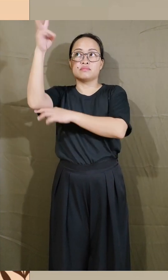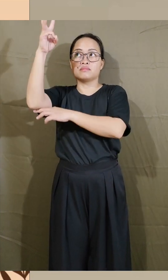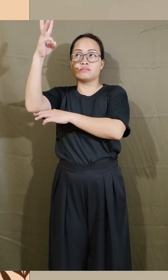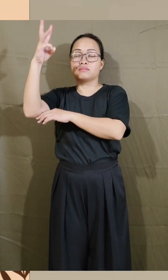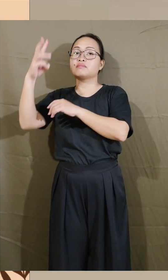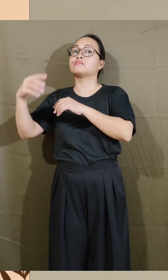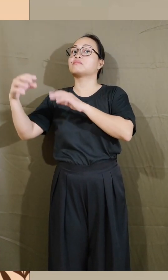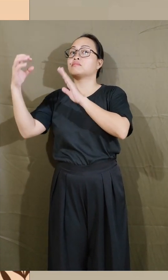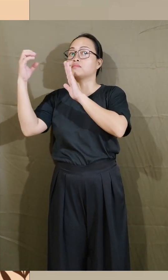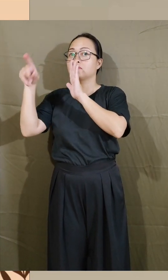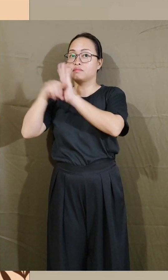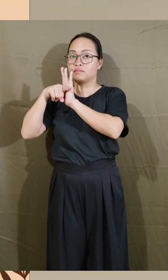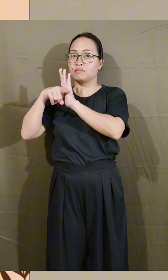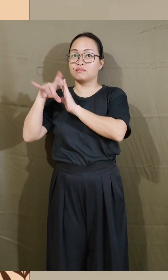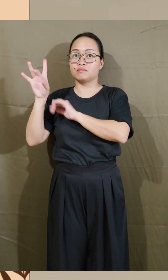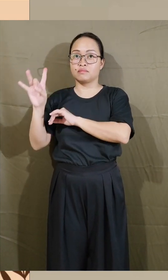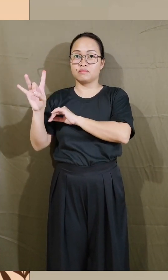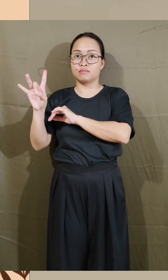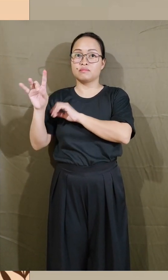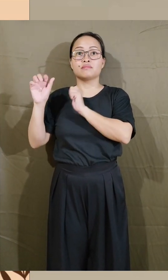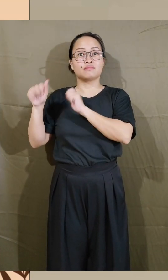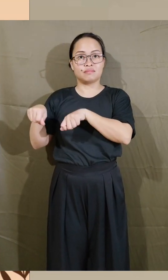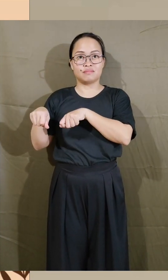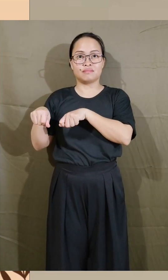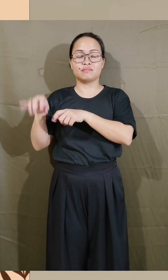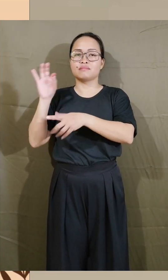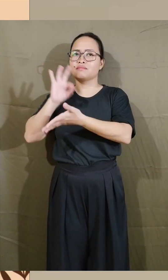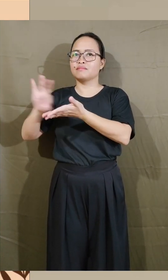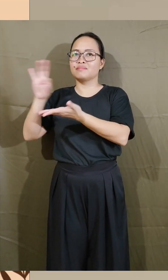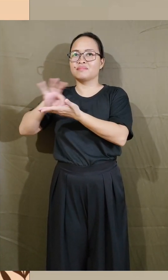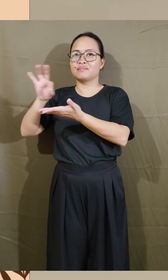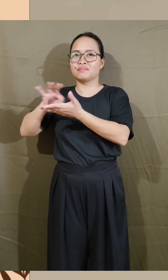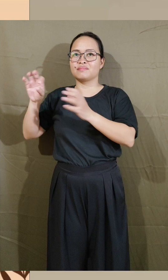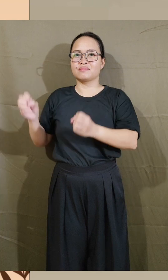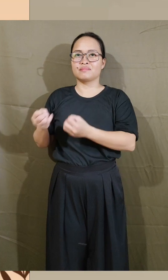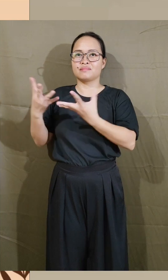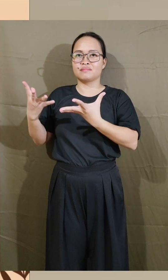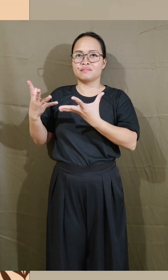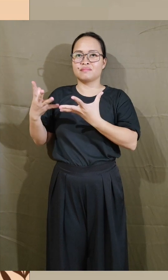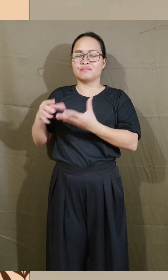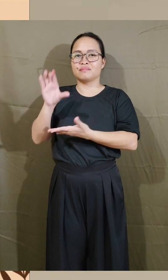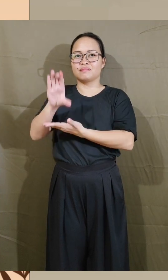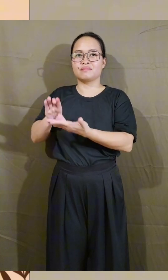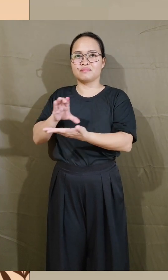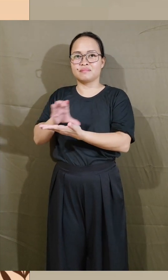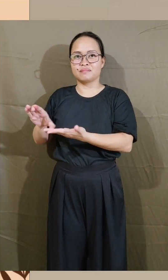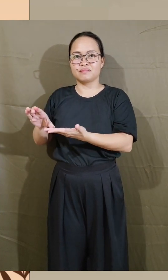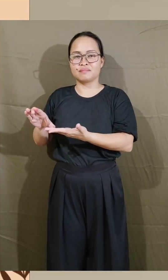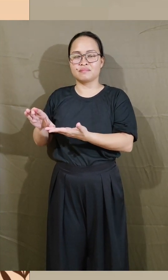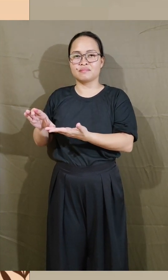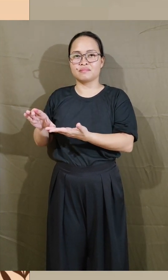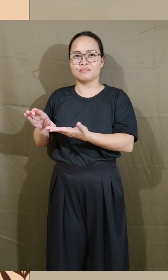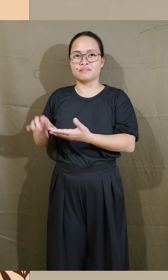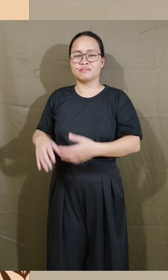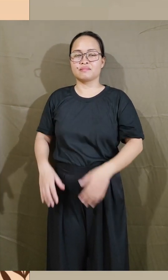is already possible, so let's count the remaining cakes. So we are left